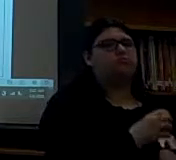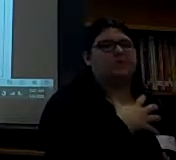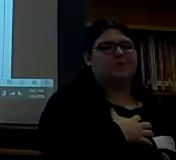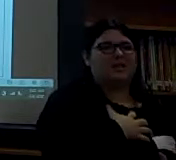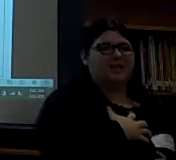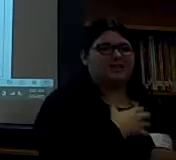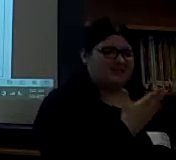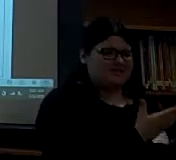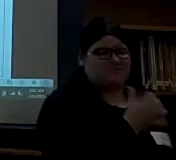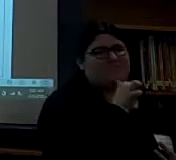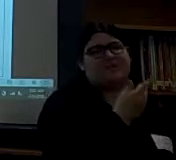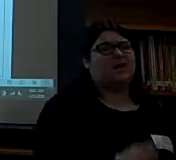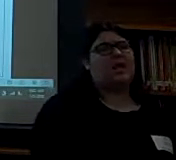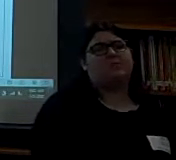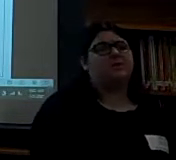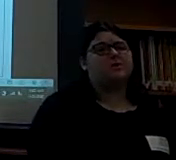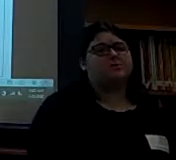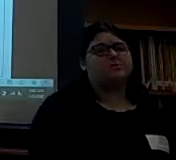stuff just doesn't happen.